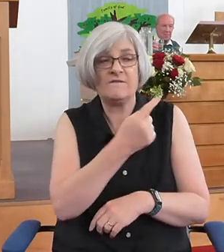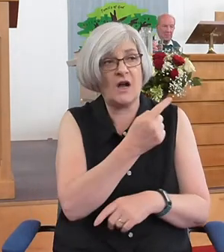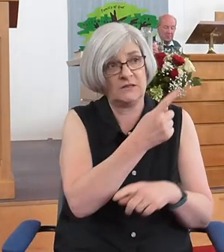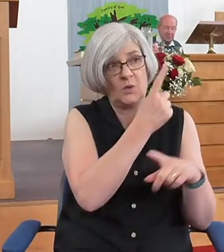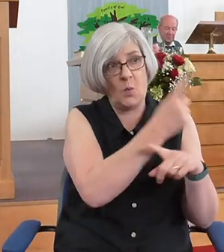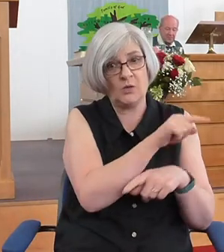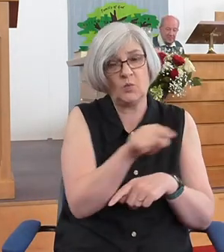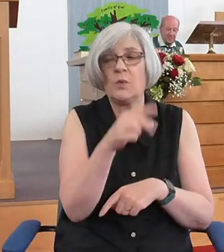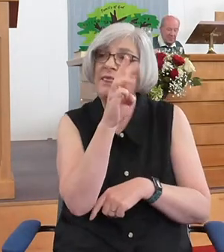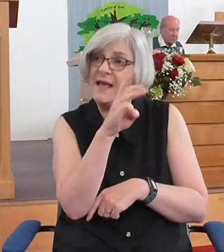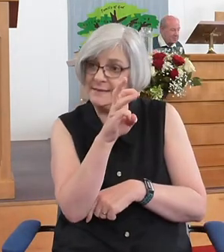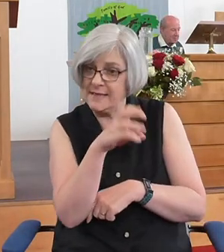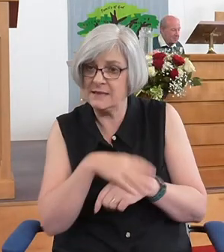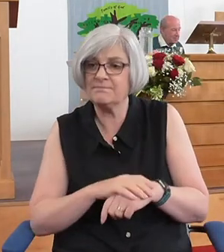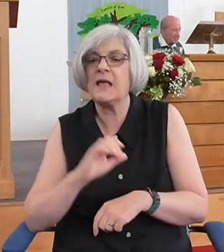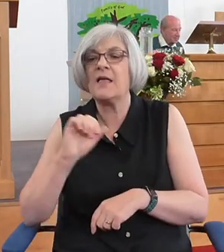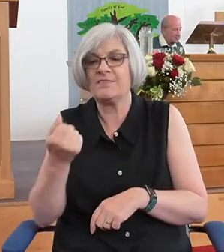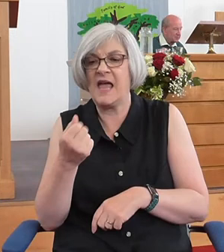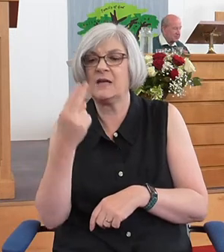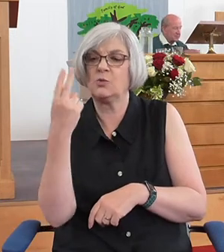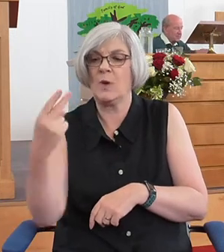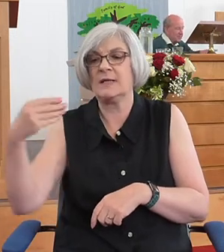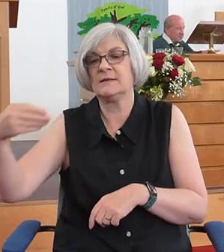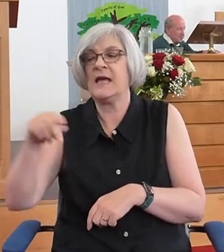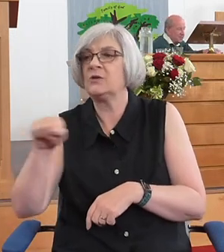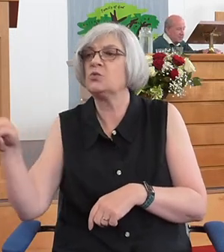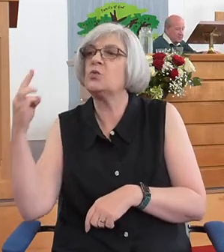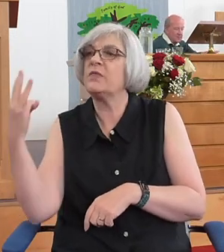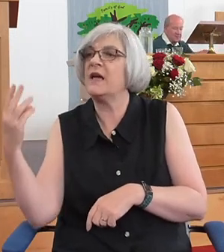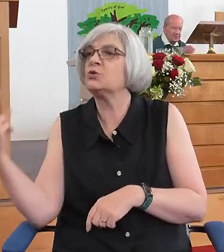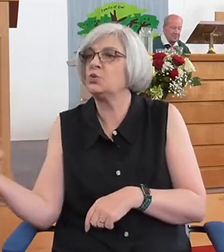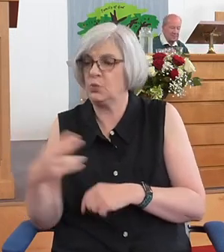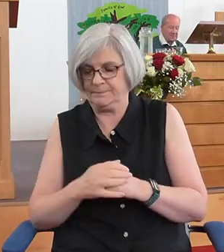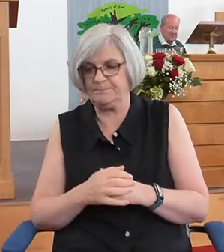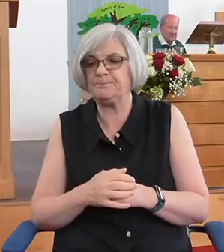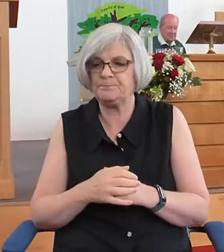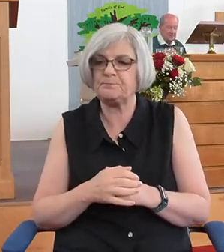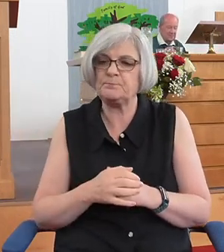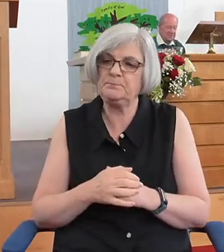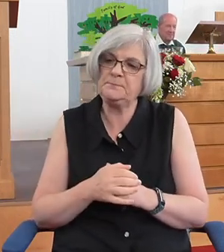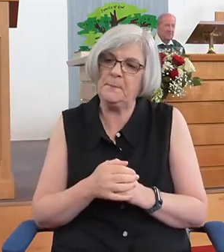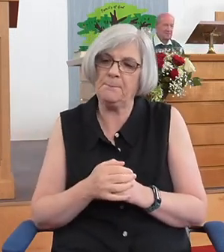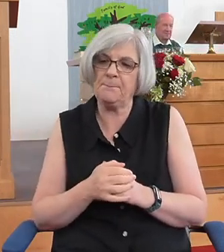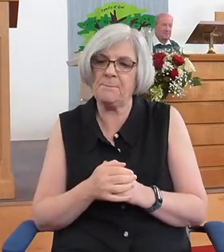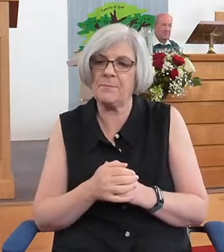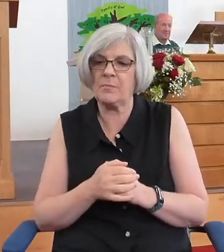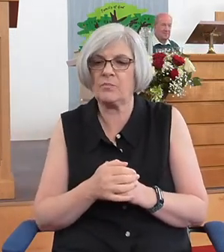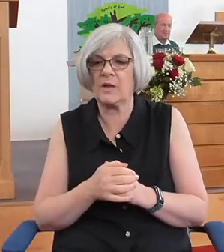1 to 13, and the second reading is verses 29 to 32.